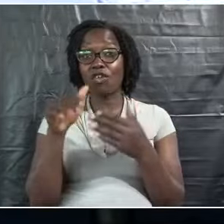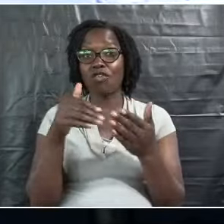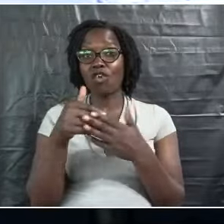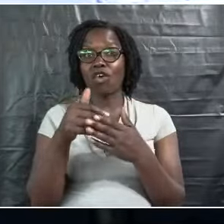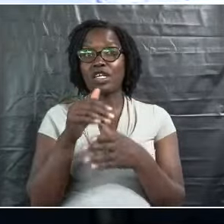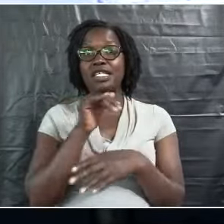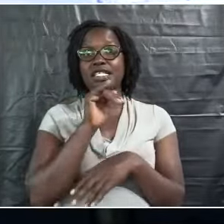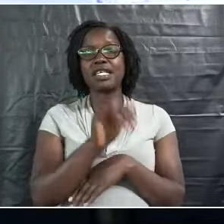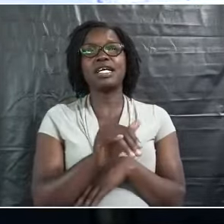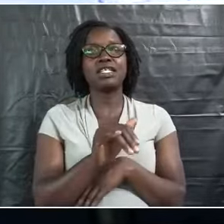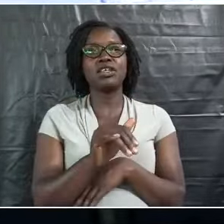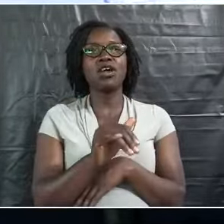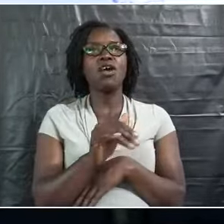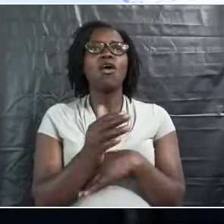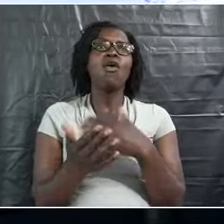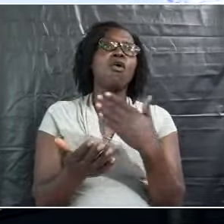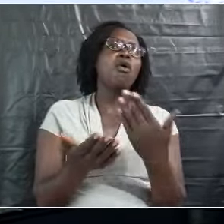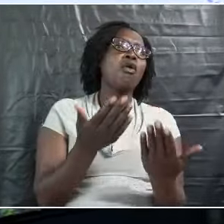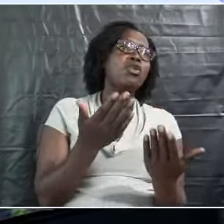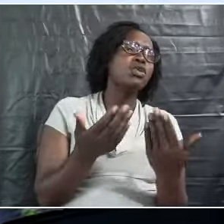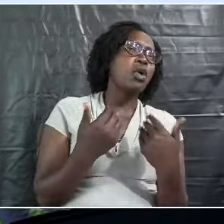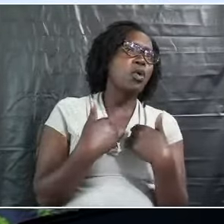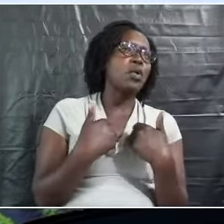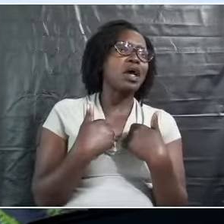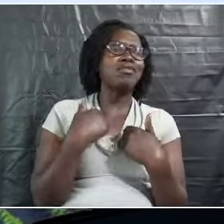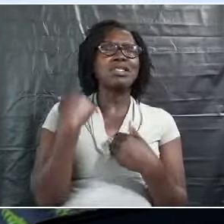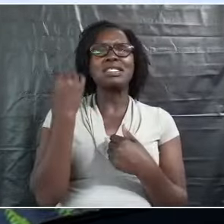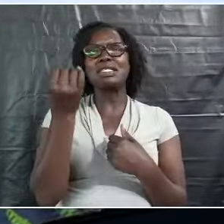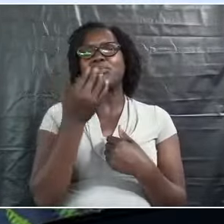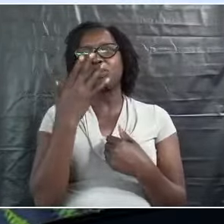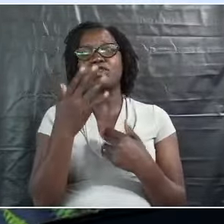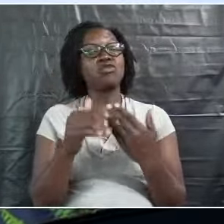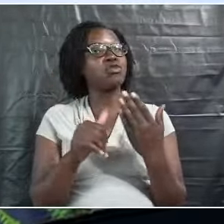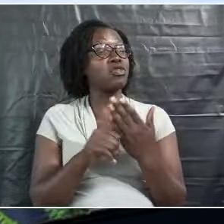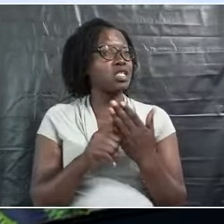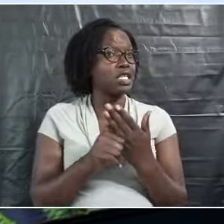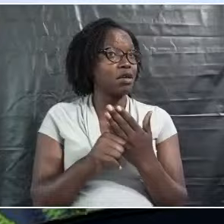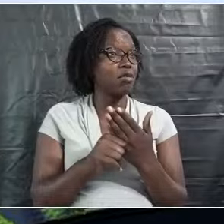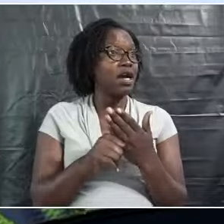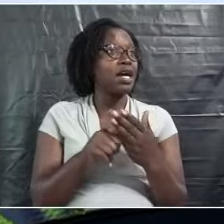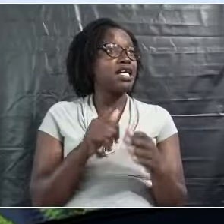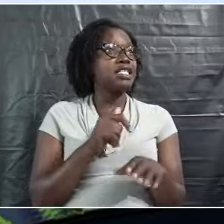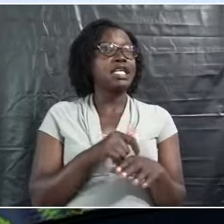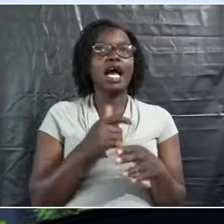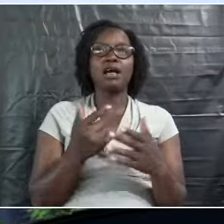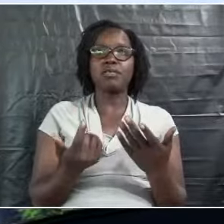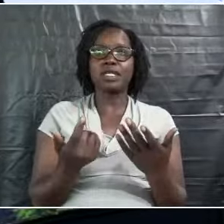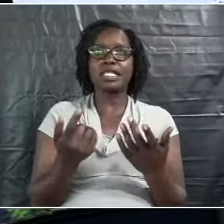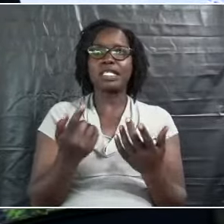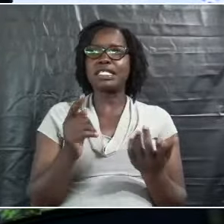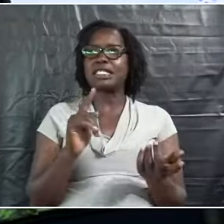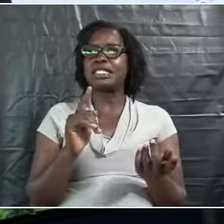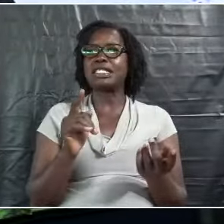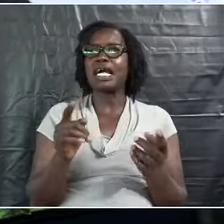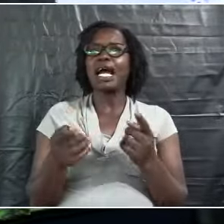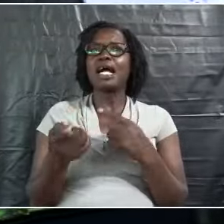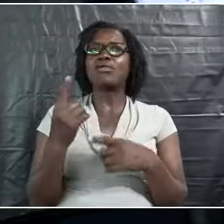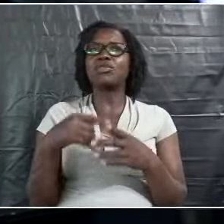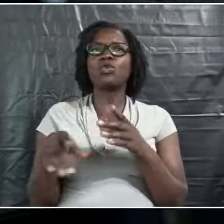that although we wear this beautiful name, when it comes to what we do,